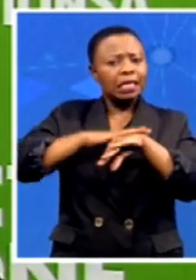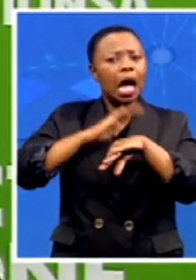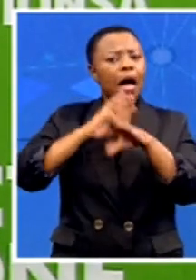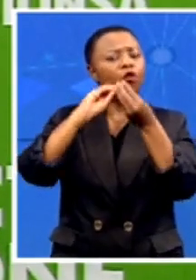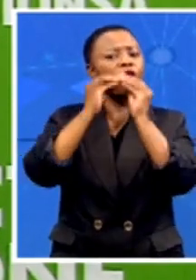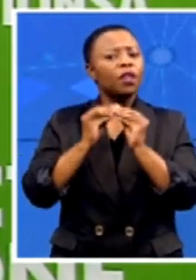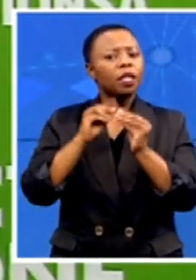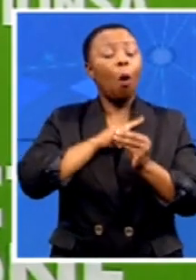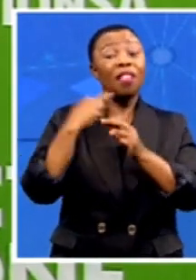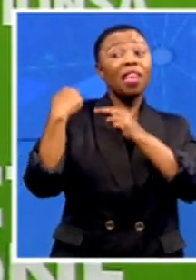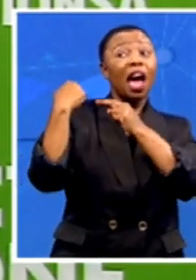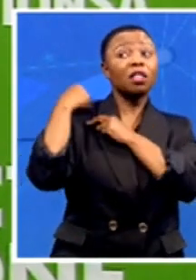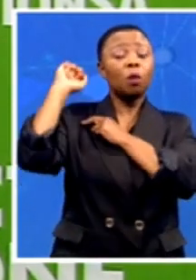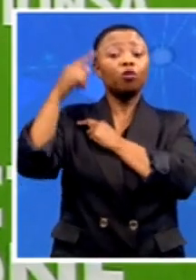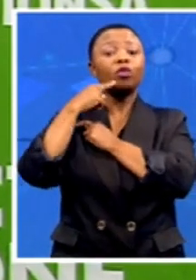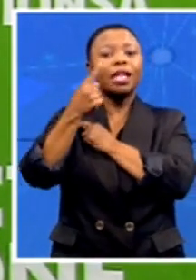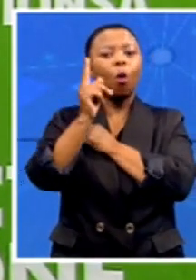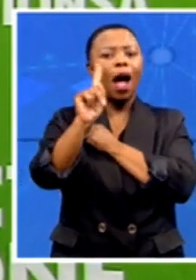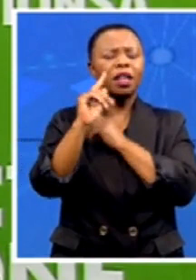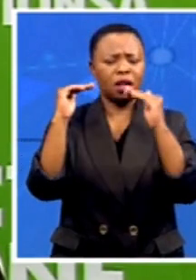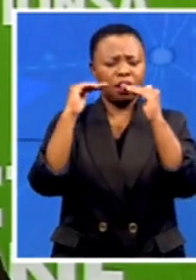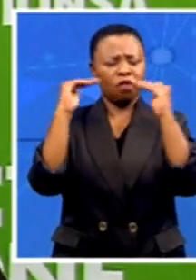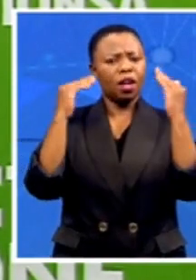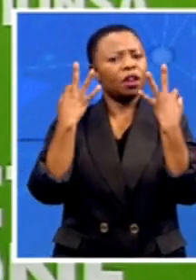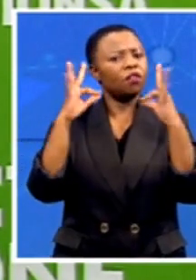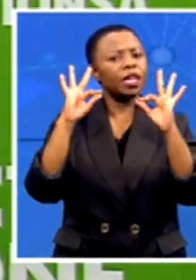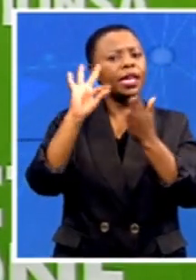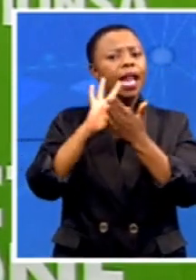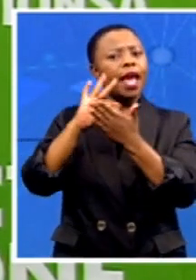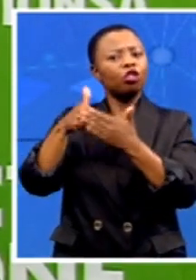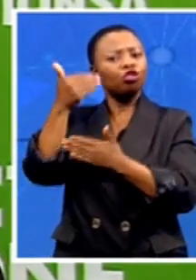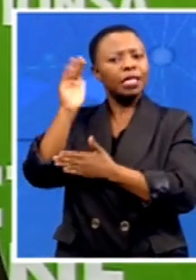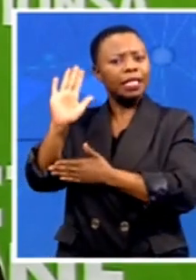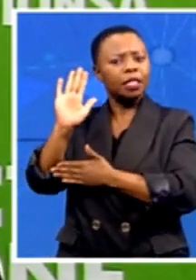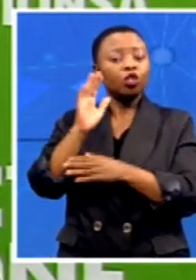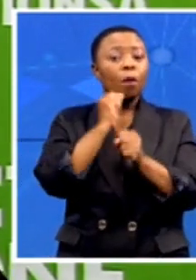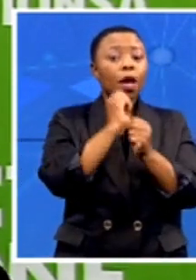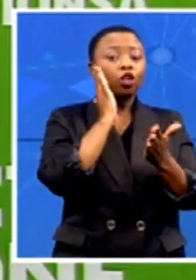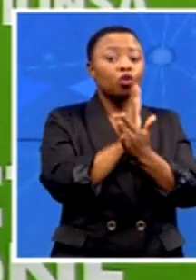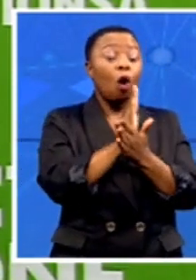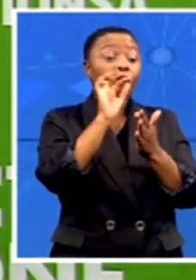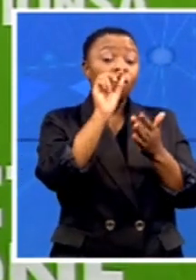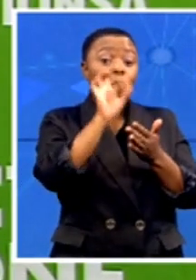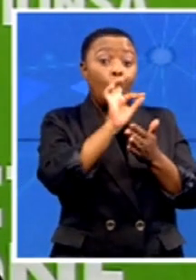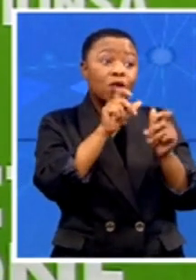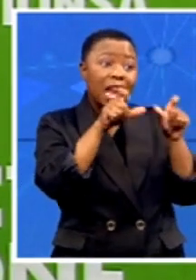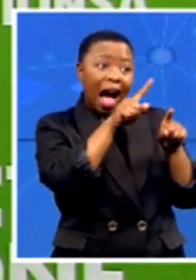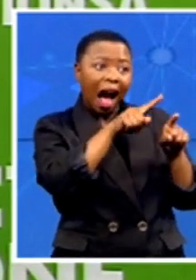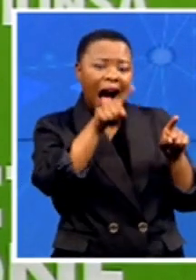elections and their obligations to make sure that voters are able to express themselves very clearly on the day of